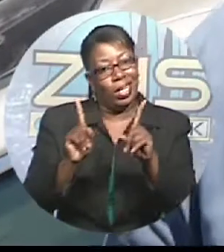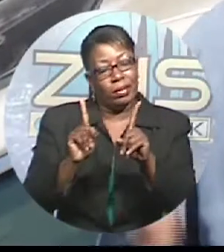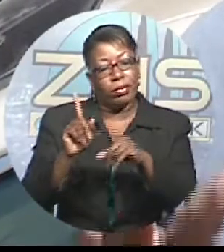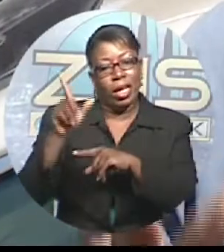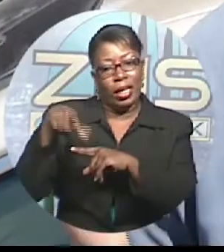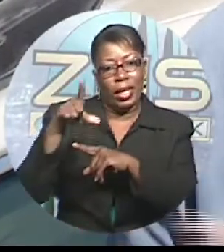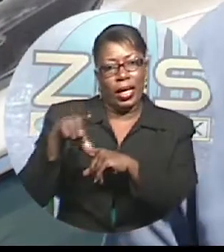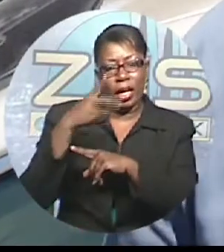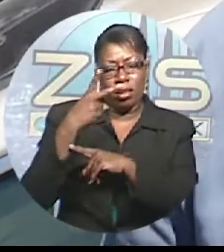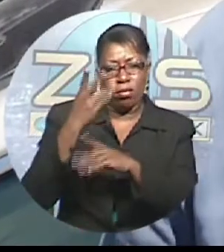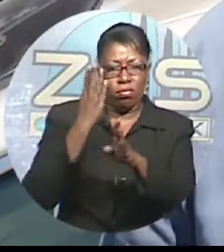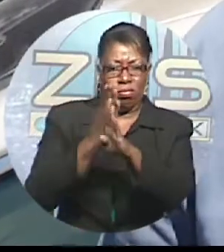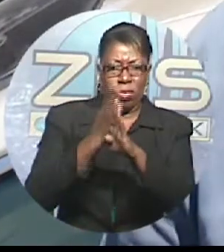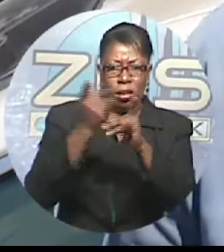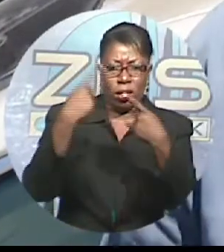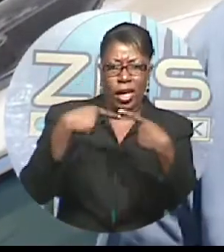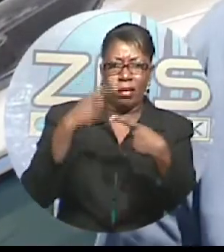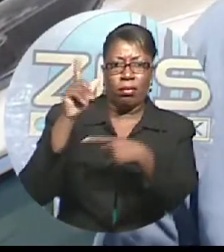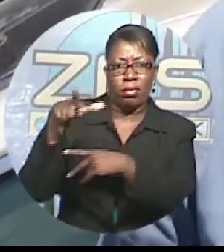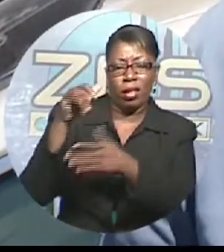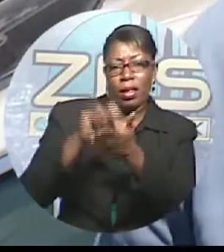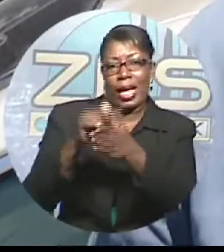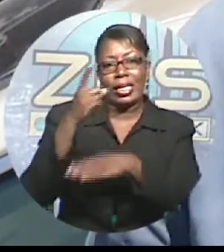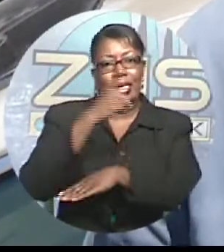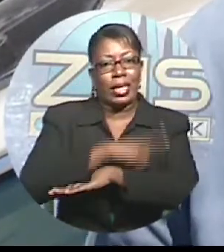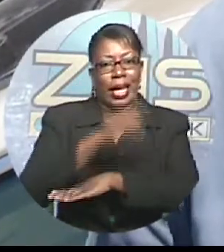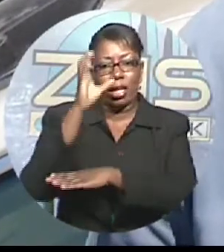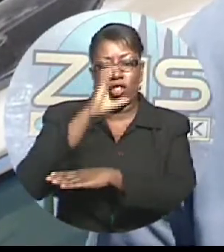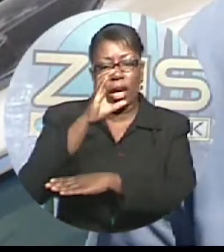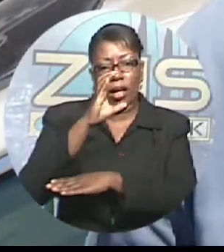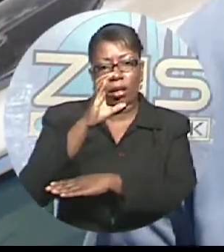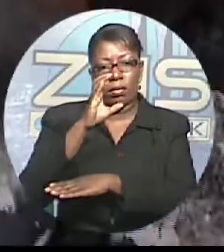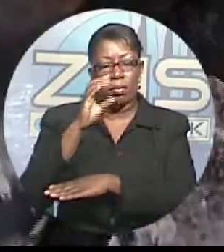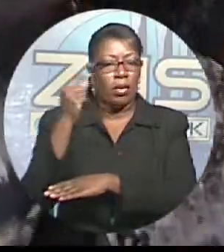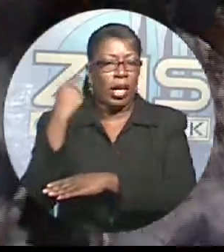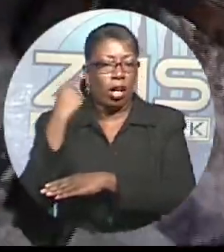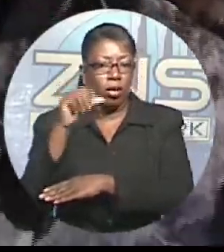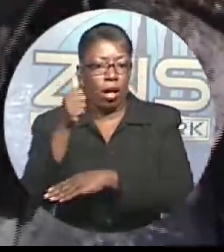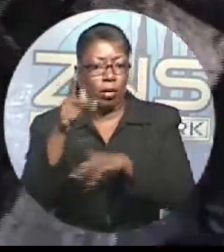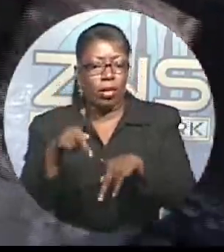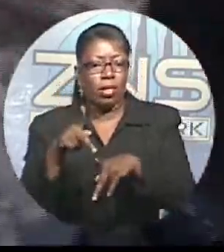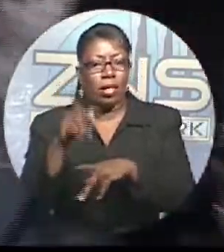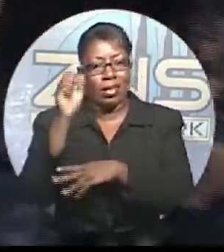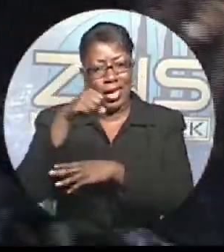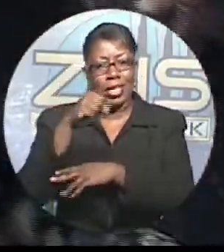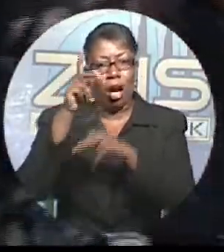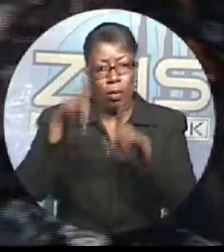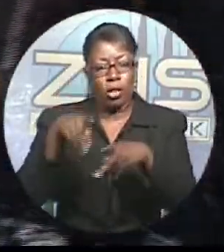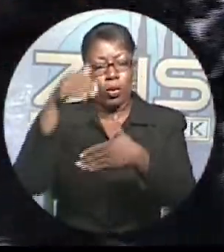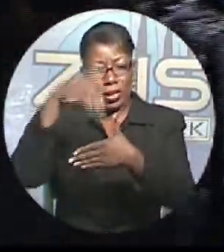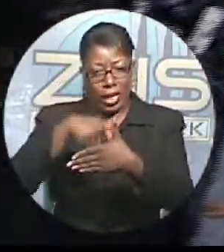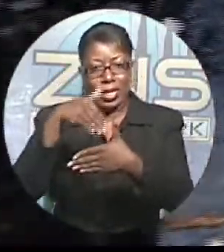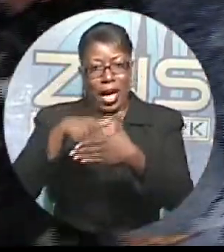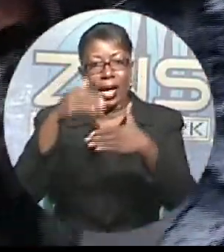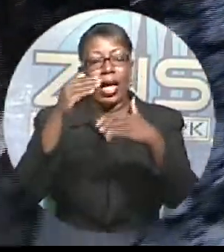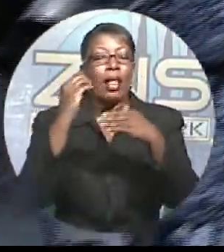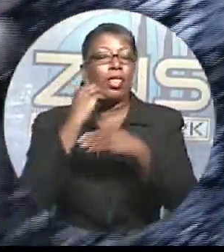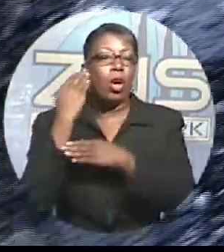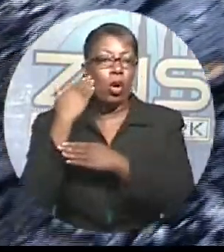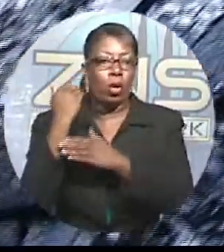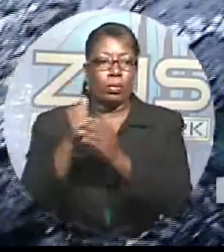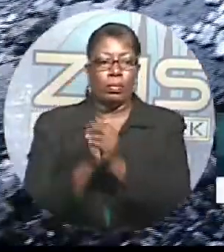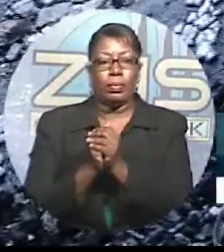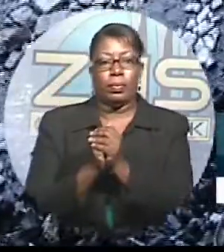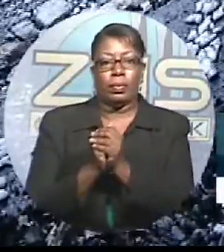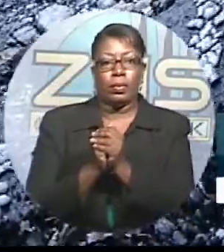I see the bus and everything came, and then after that they check, and I found out from someone that someone was inside. Just going, we're just driving to go to the practice. And look,